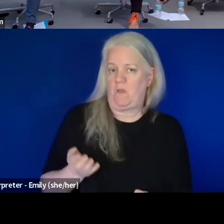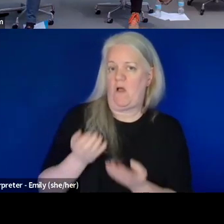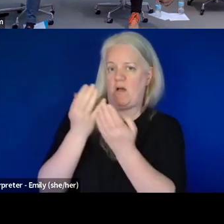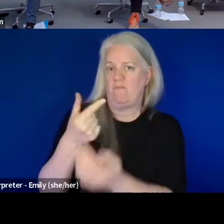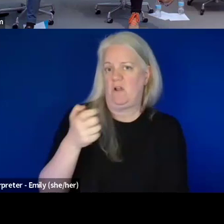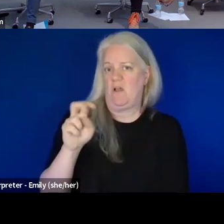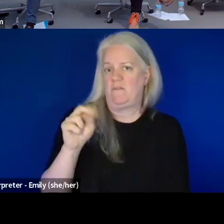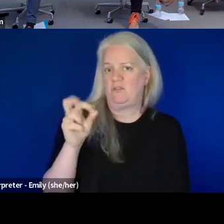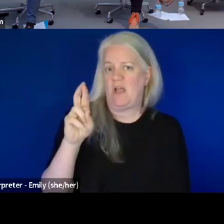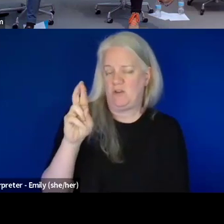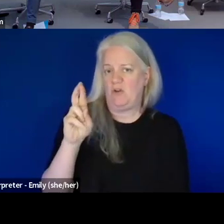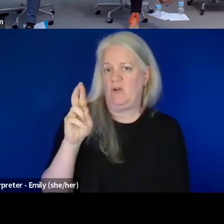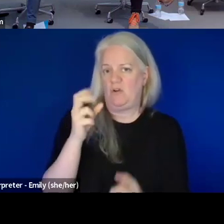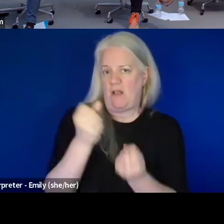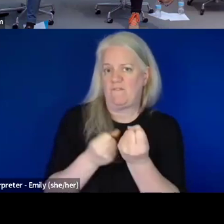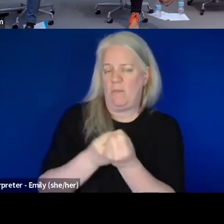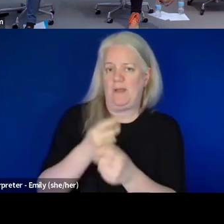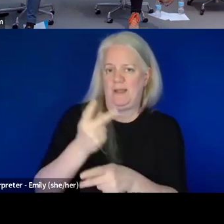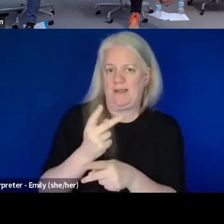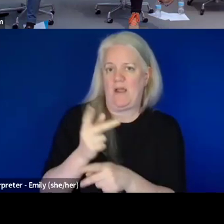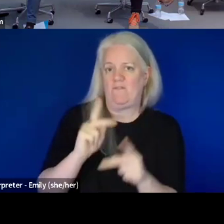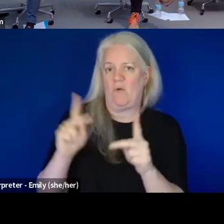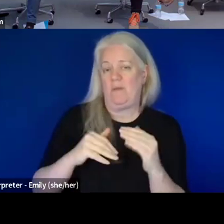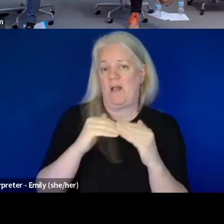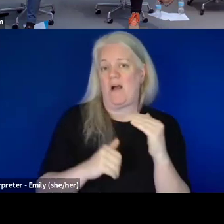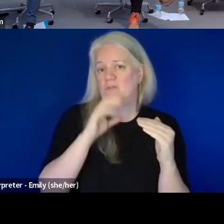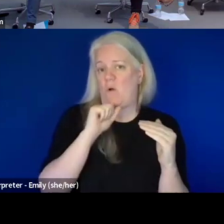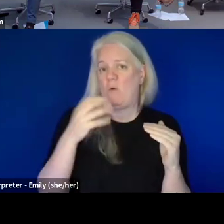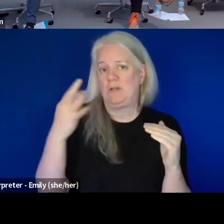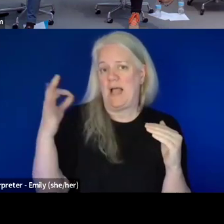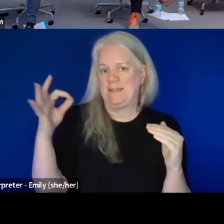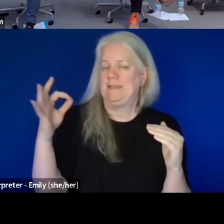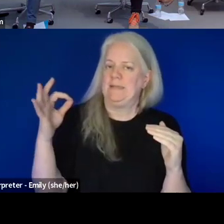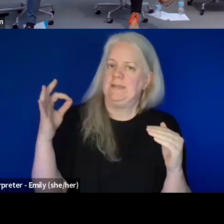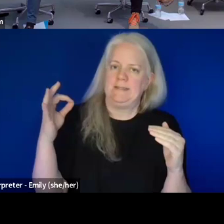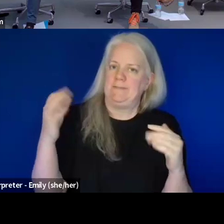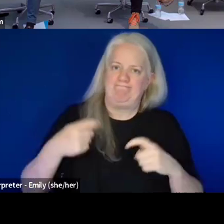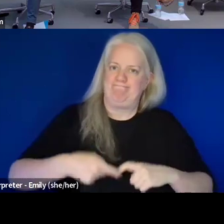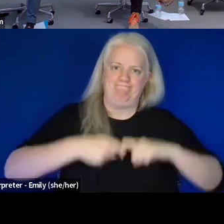care for individuals under the age of 19 is on hold.